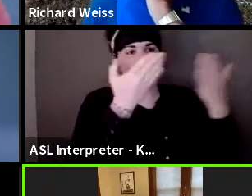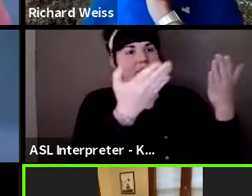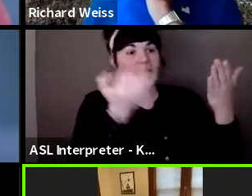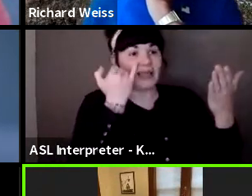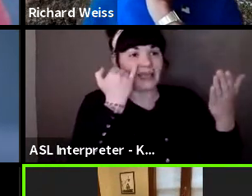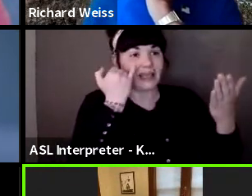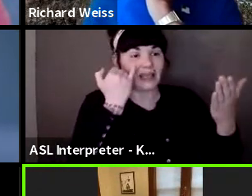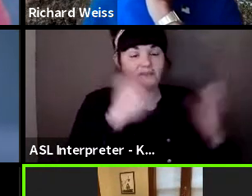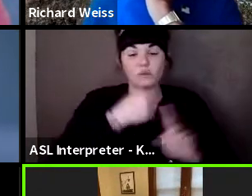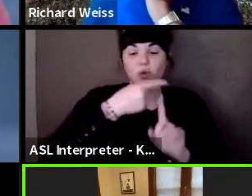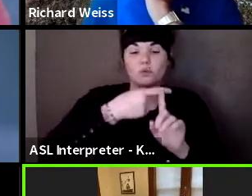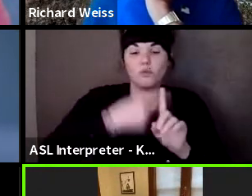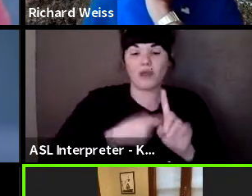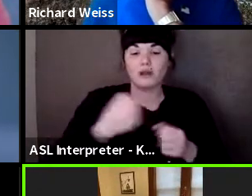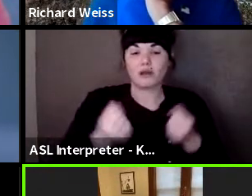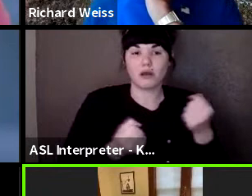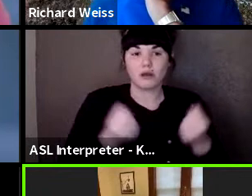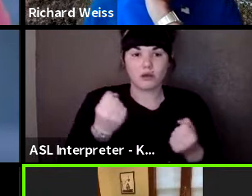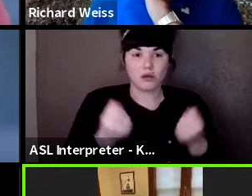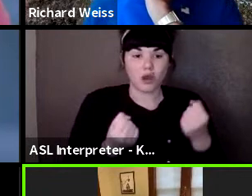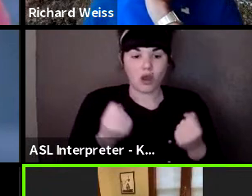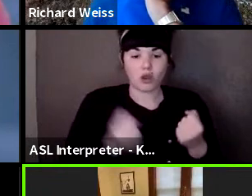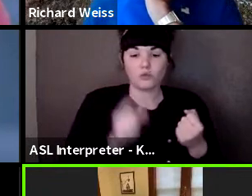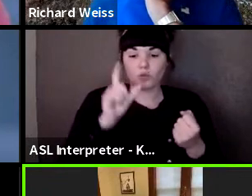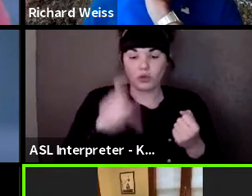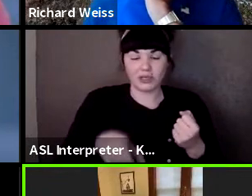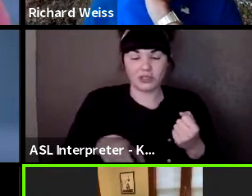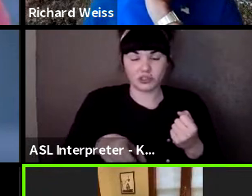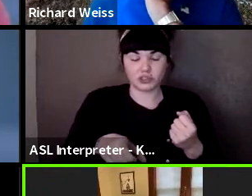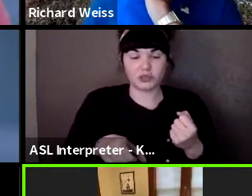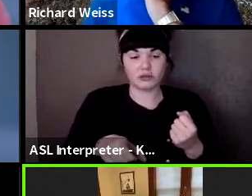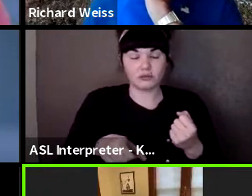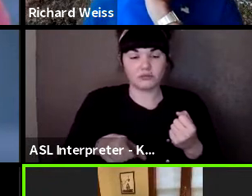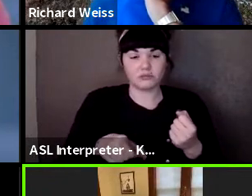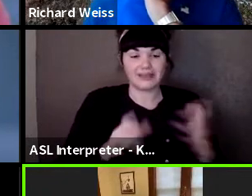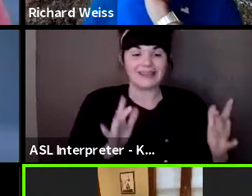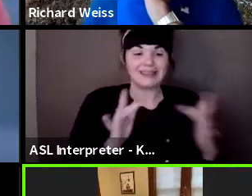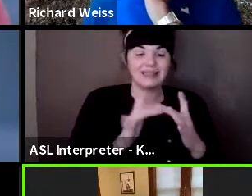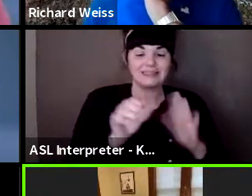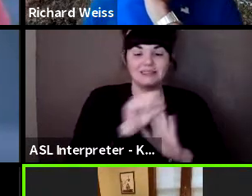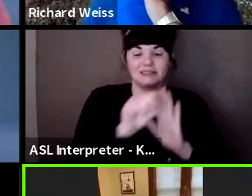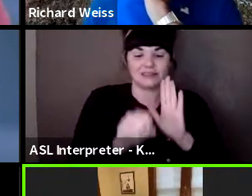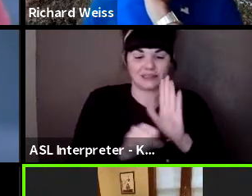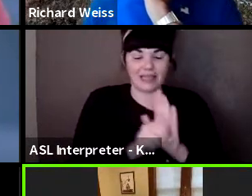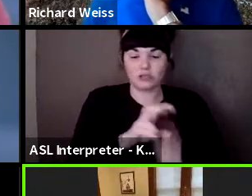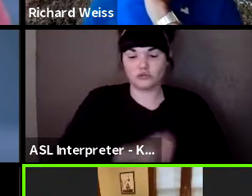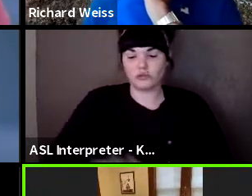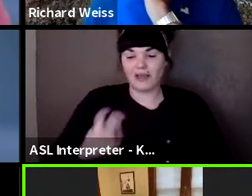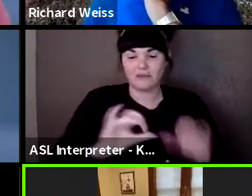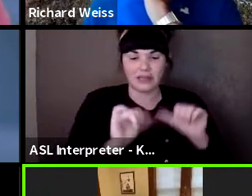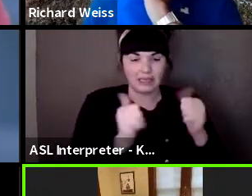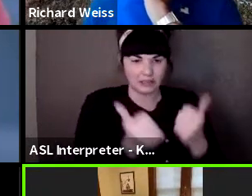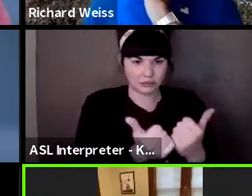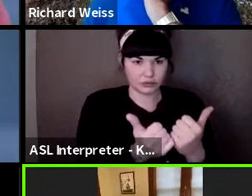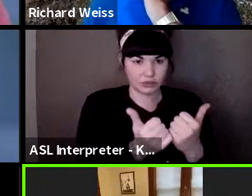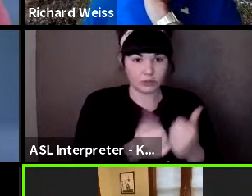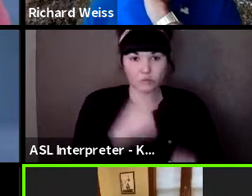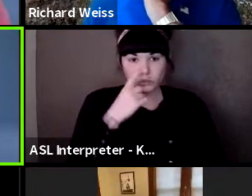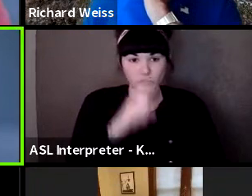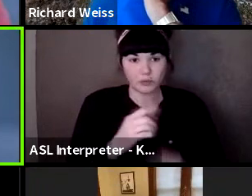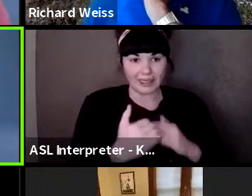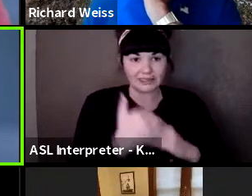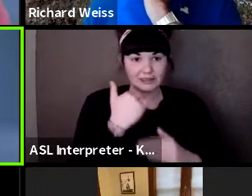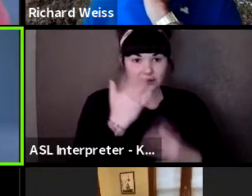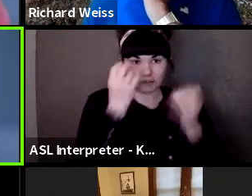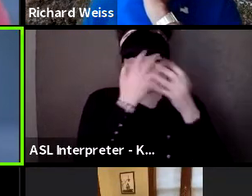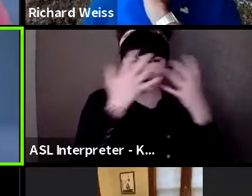go through the state travel agency. Is there will you send that to me? I'm anticipating a need to do that. I will be